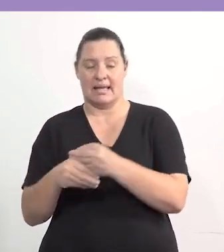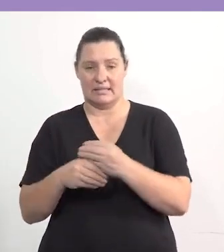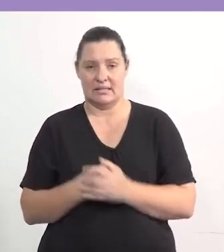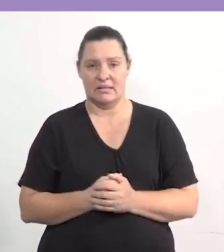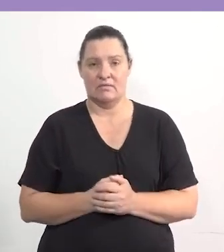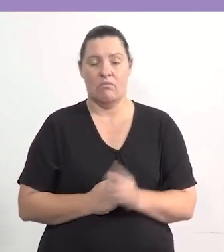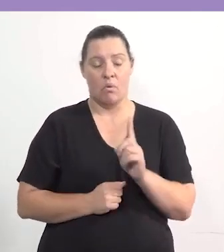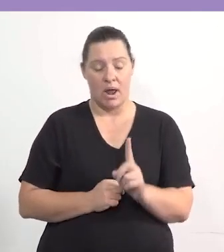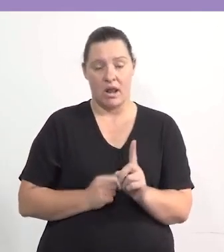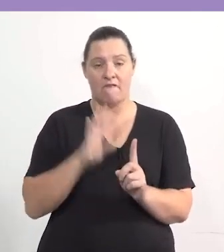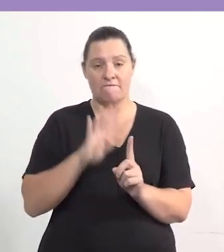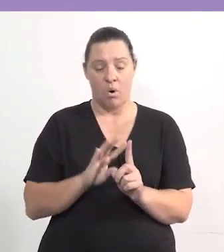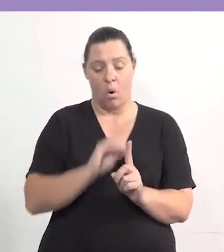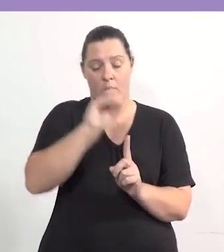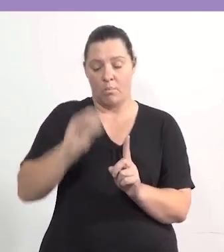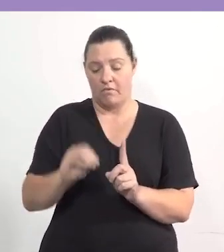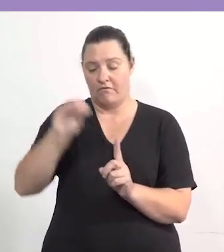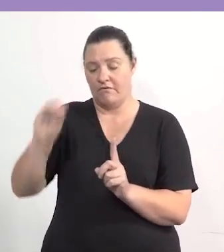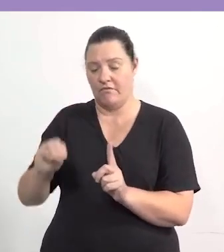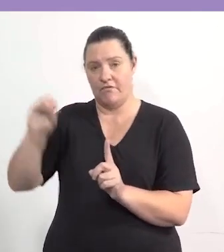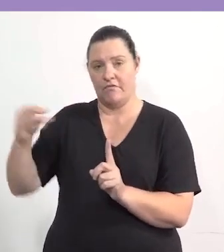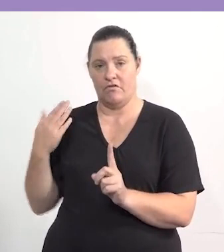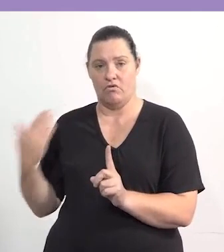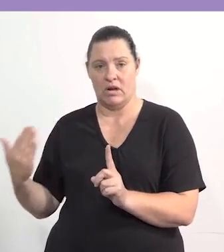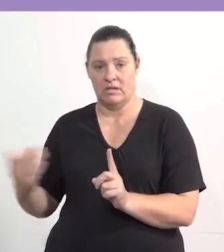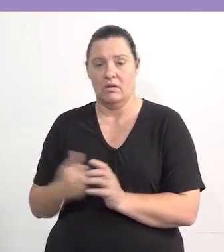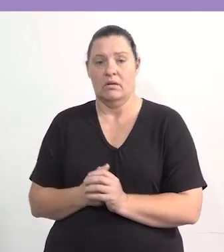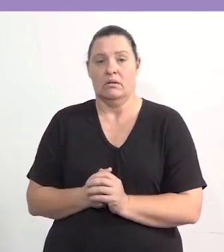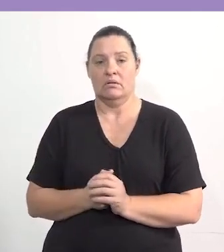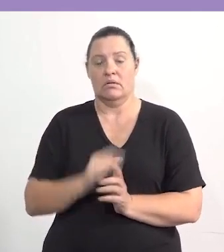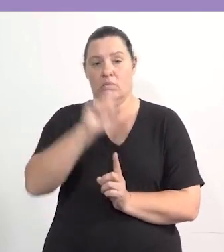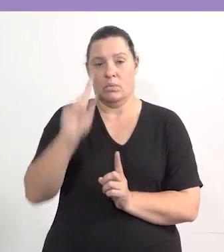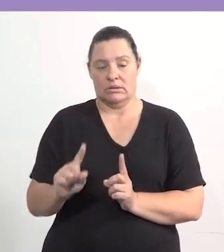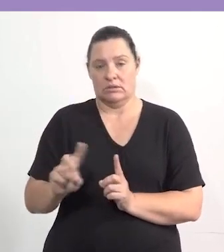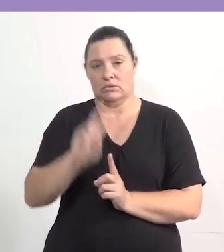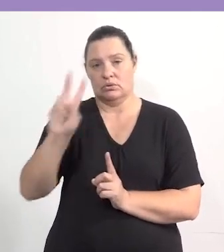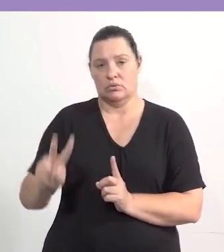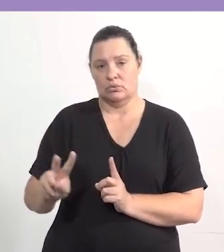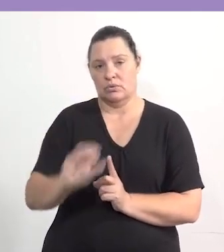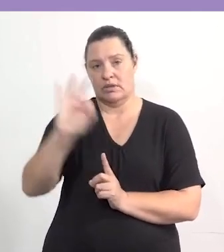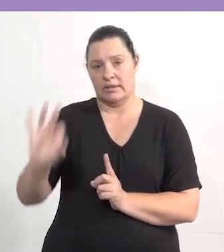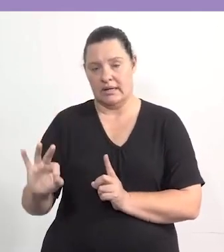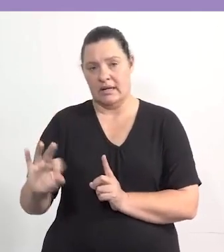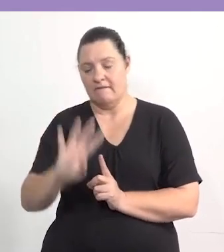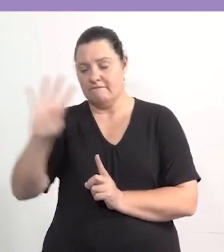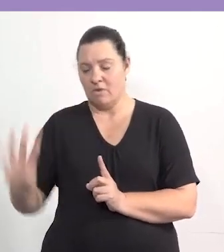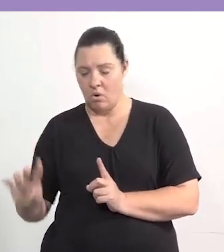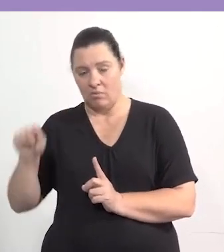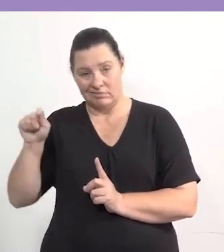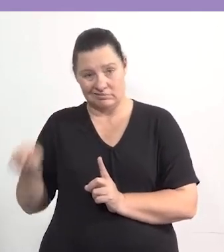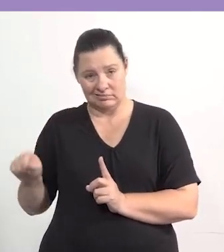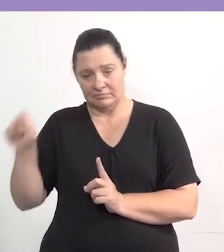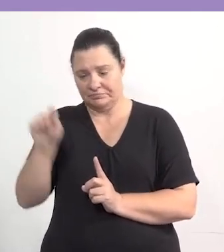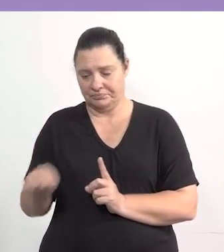am going to move 4 spaces to the right. So that is 1, 2, 3, and